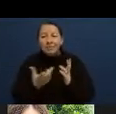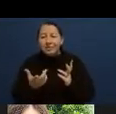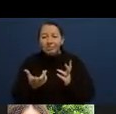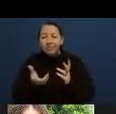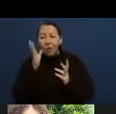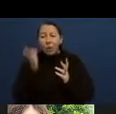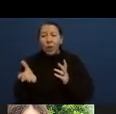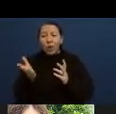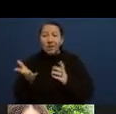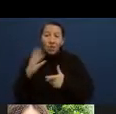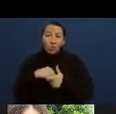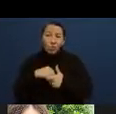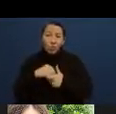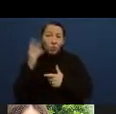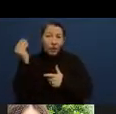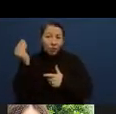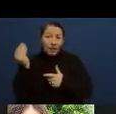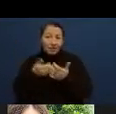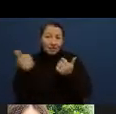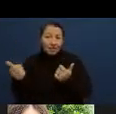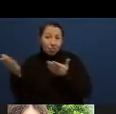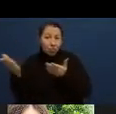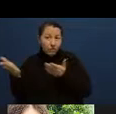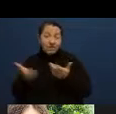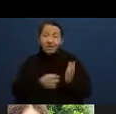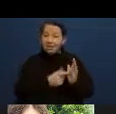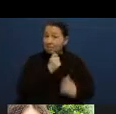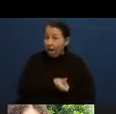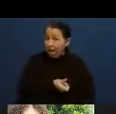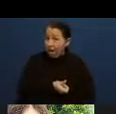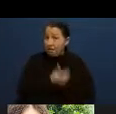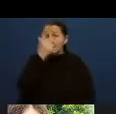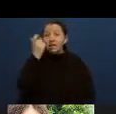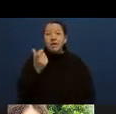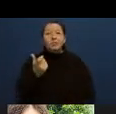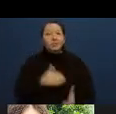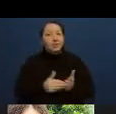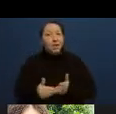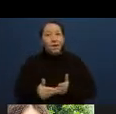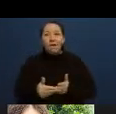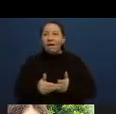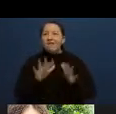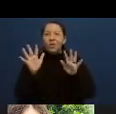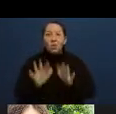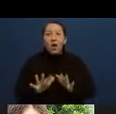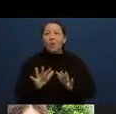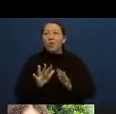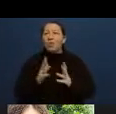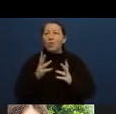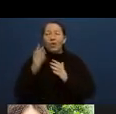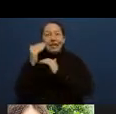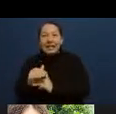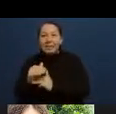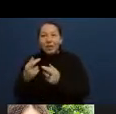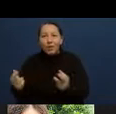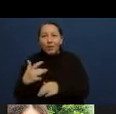include outside services, and sometimes that's not, because we know that oftentimes our weather and limited resources are going